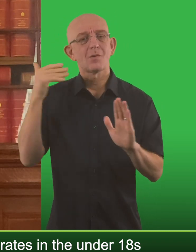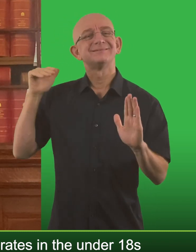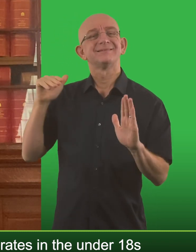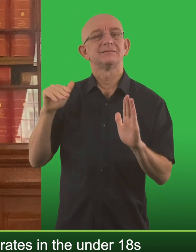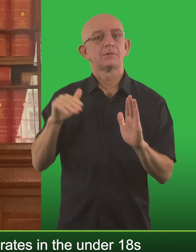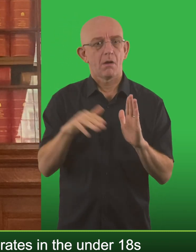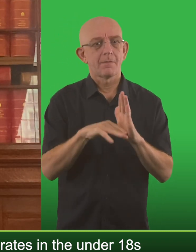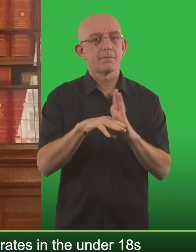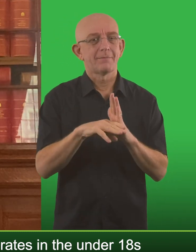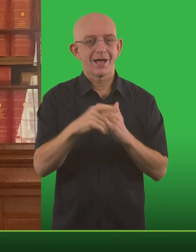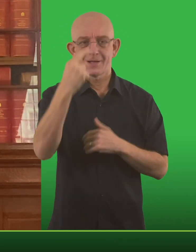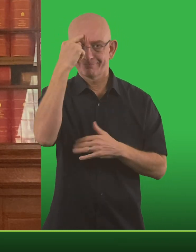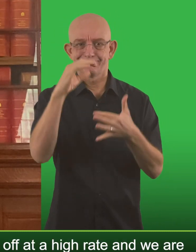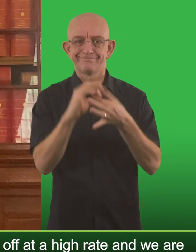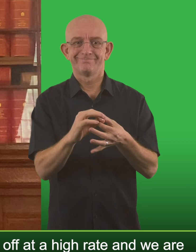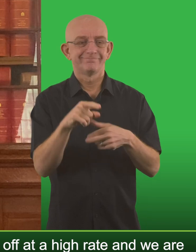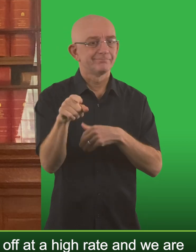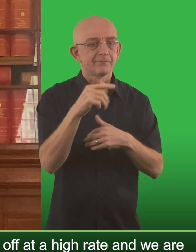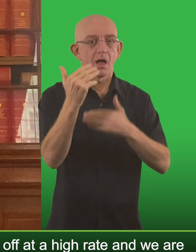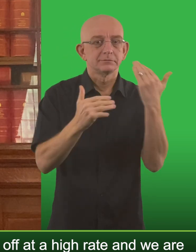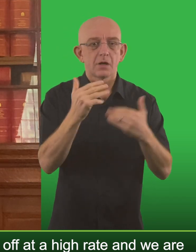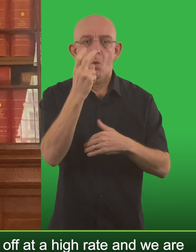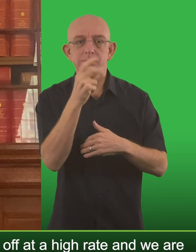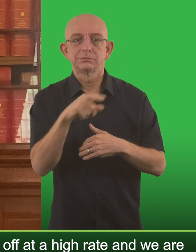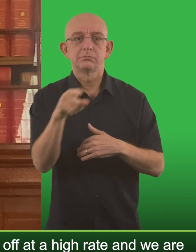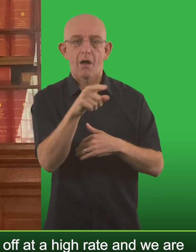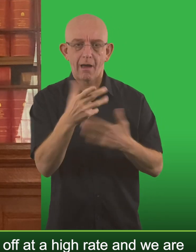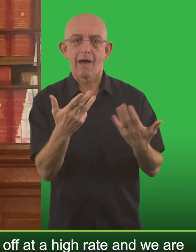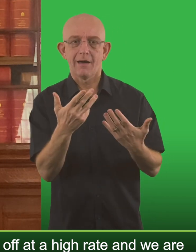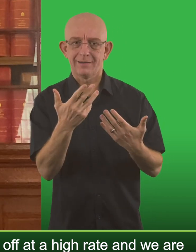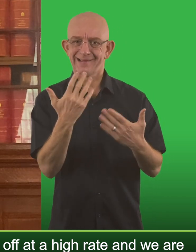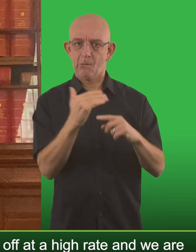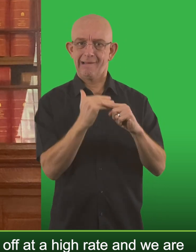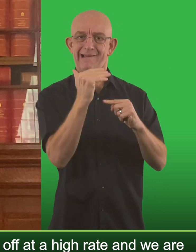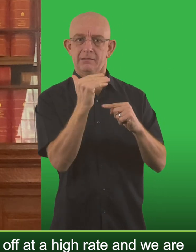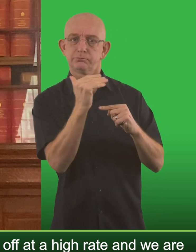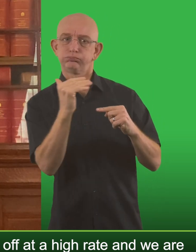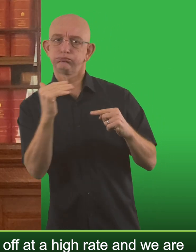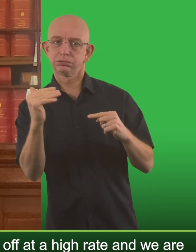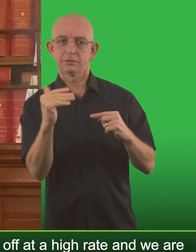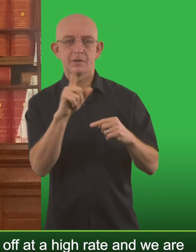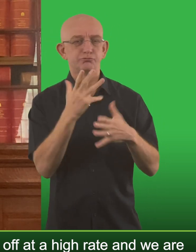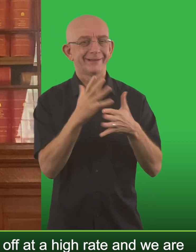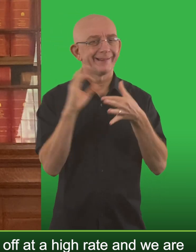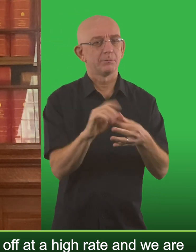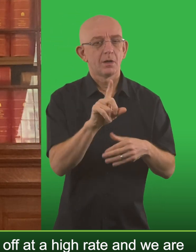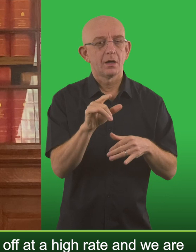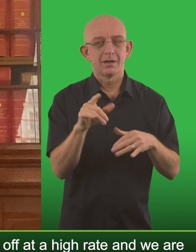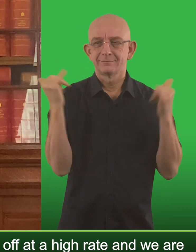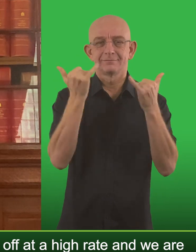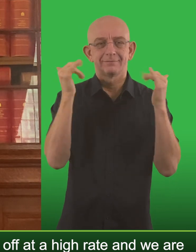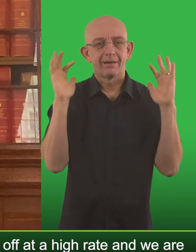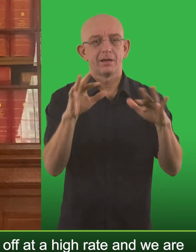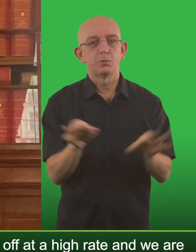up after a period of decline, with rates in adults and older adults levelling off at a high rate, and we are seeing the impact of some